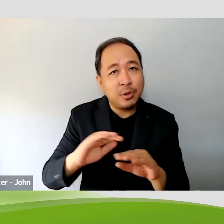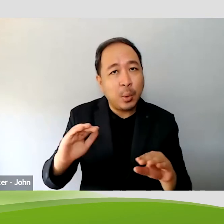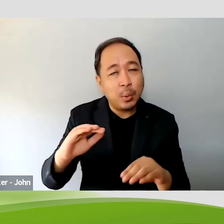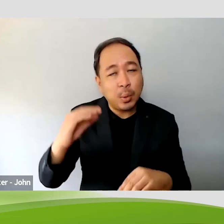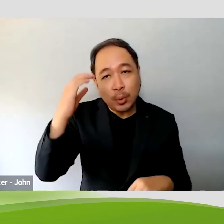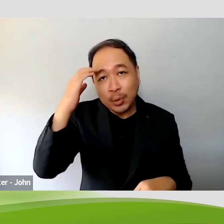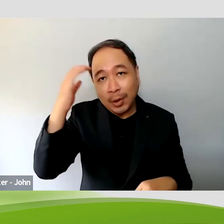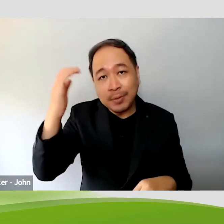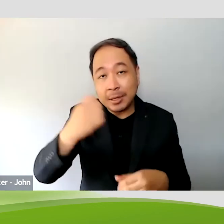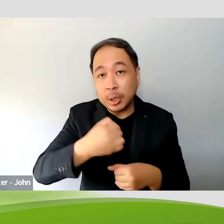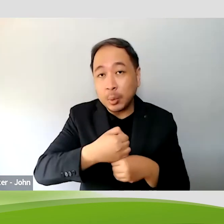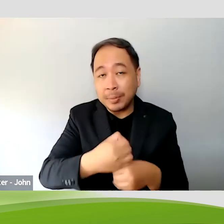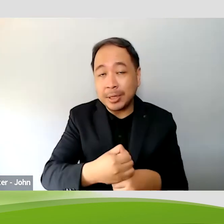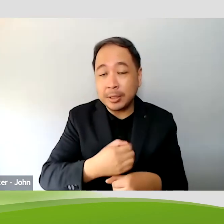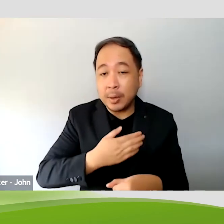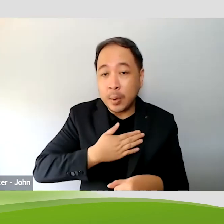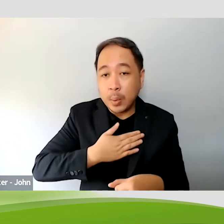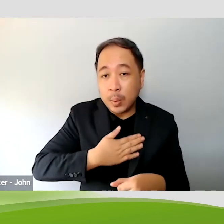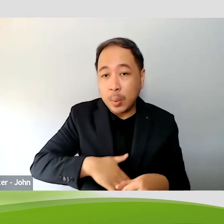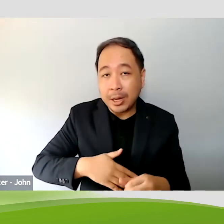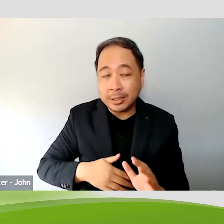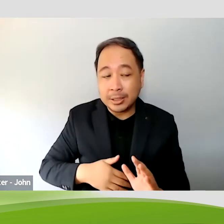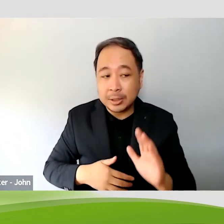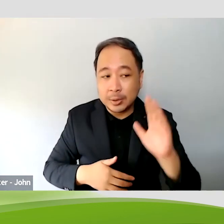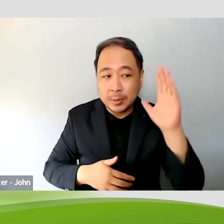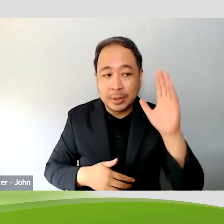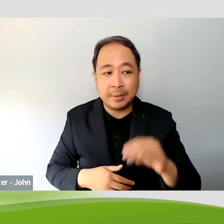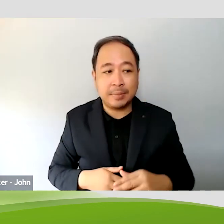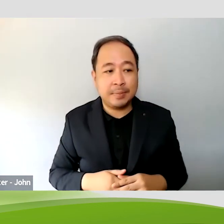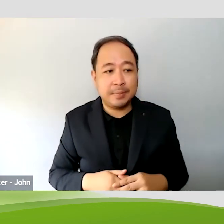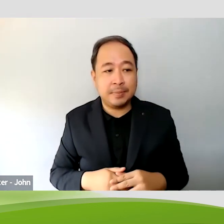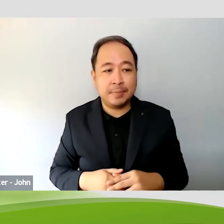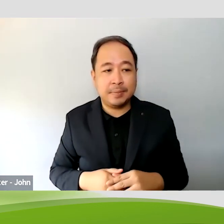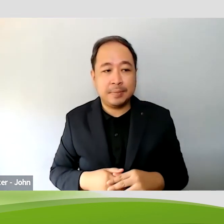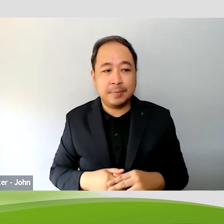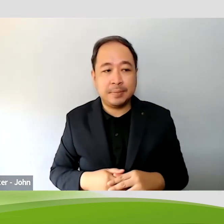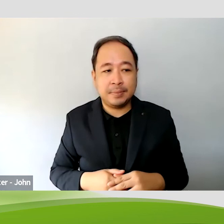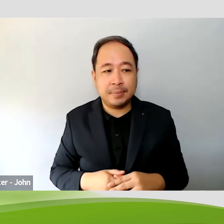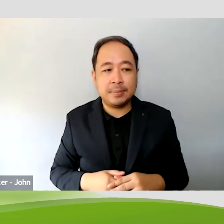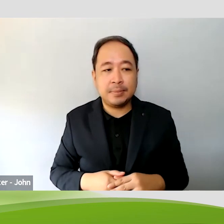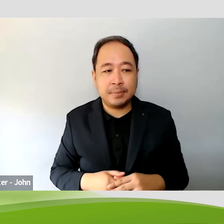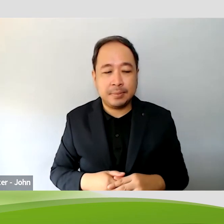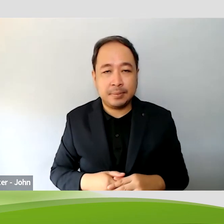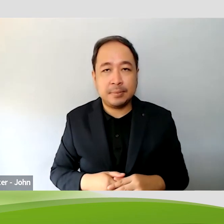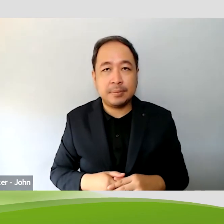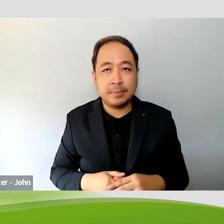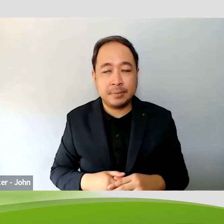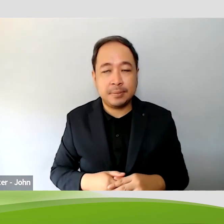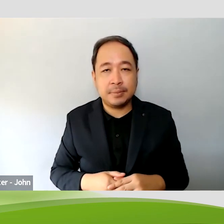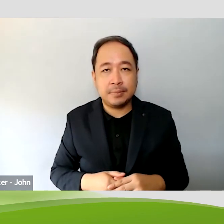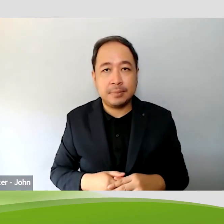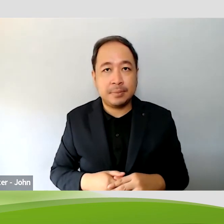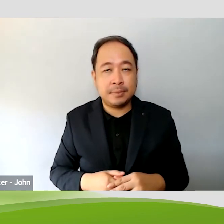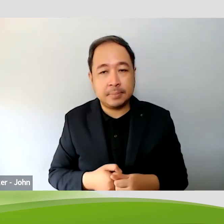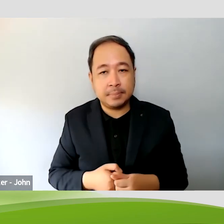floor. Please let us know in the chat if you would be interested to do so.